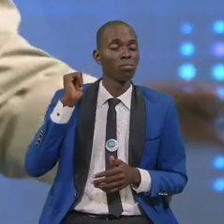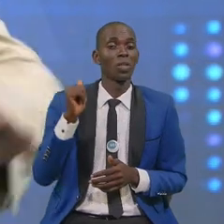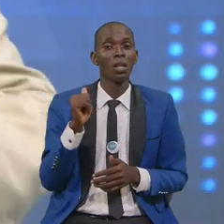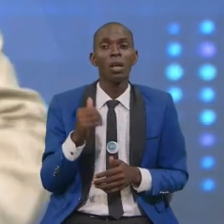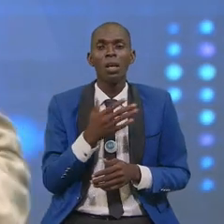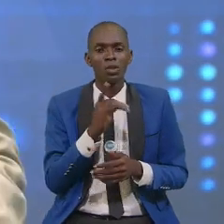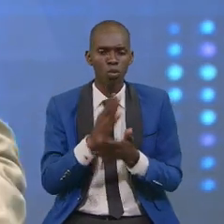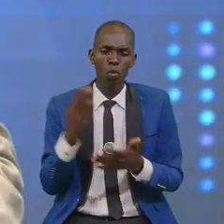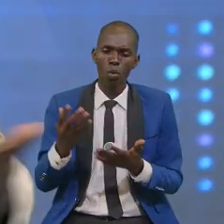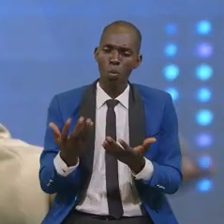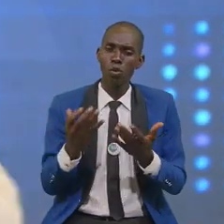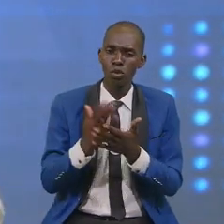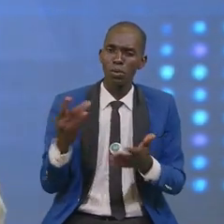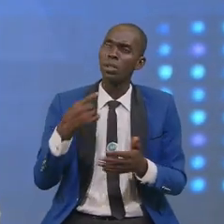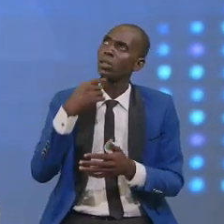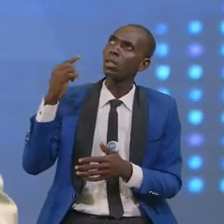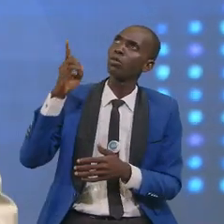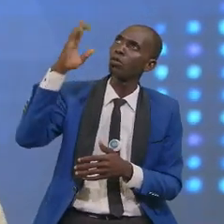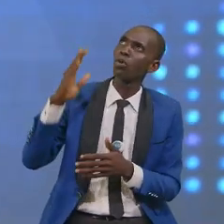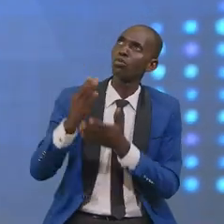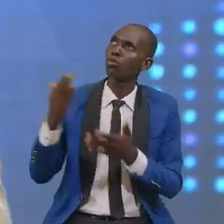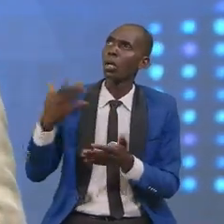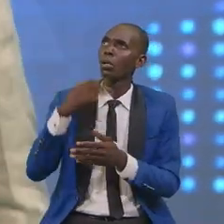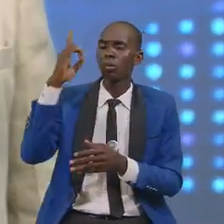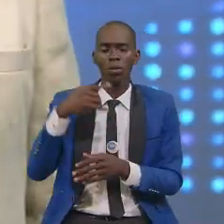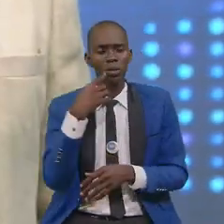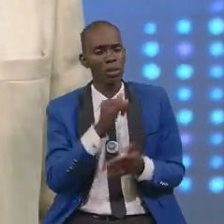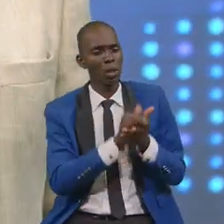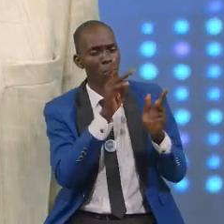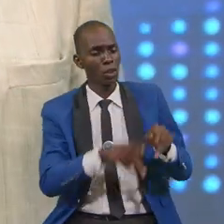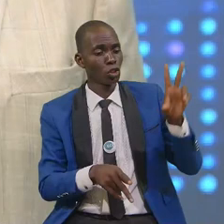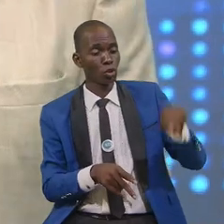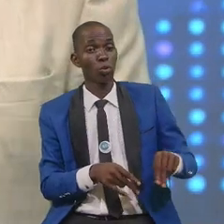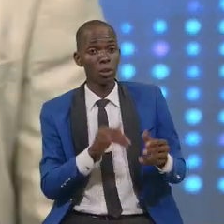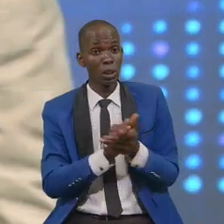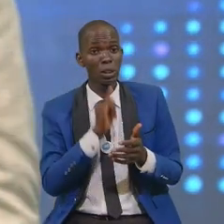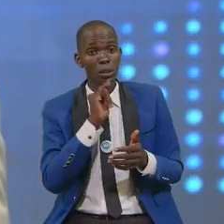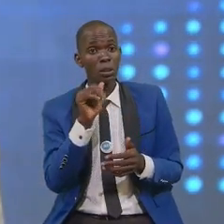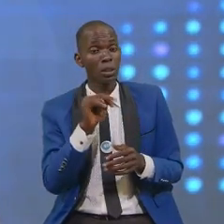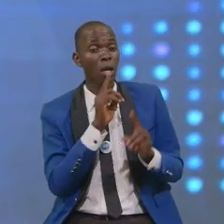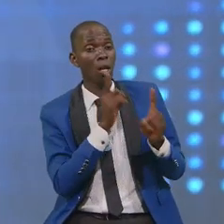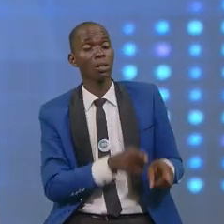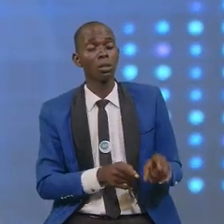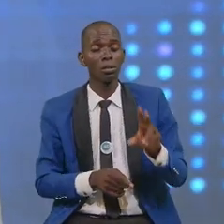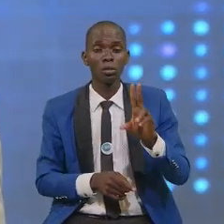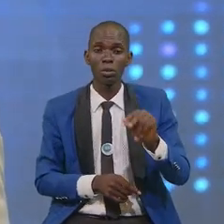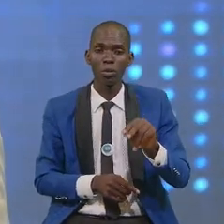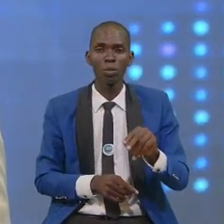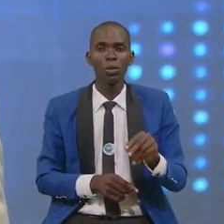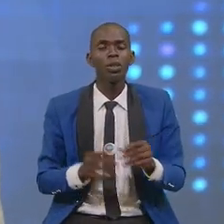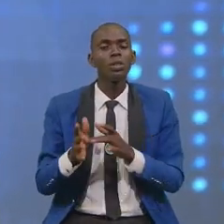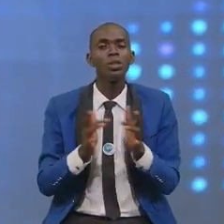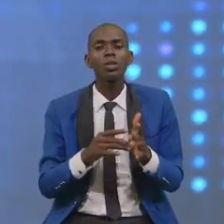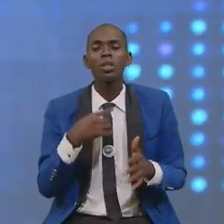God says no. That's not an answer. Jesus said, Bartimaeus, what do